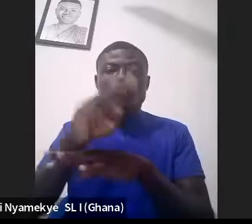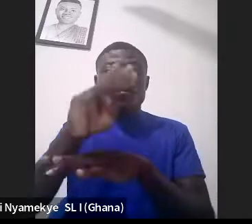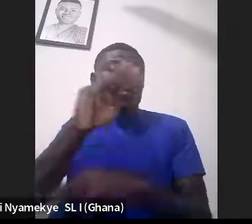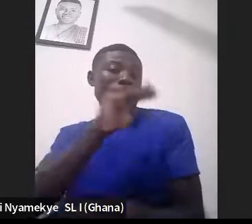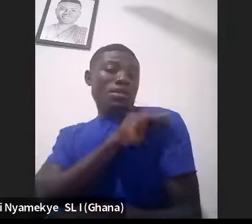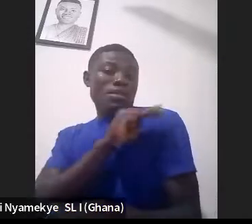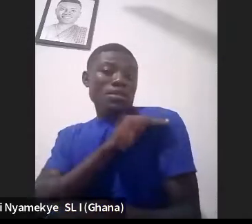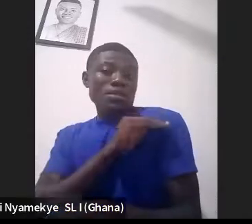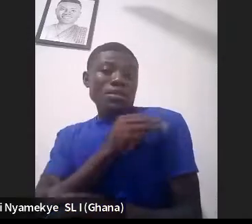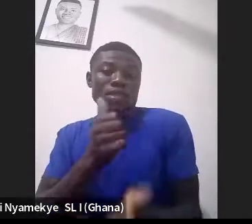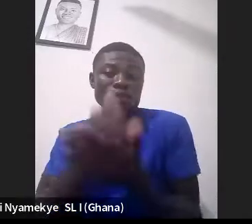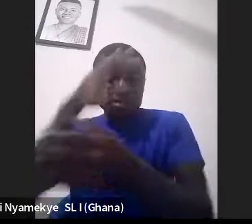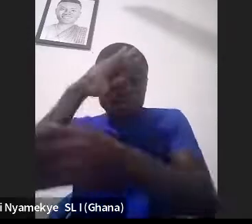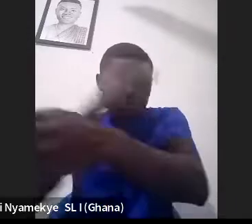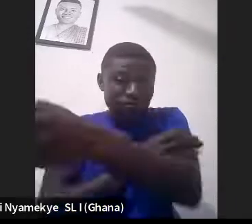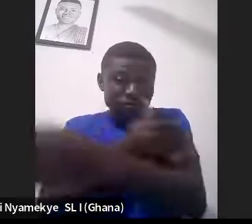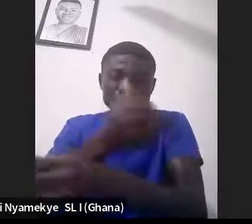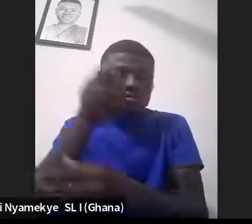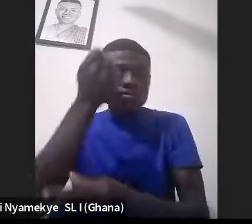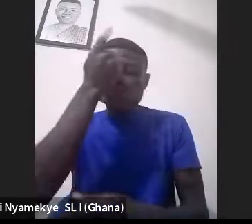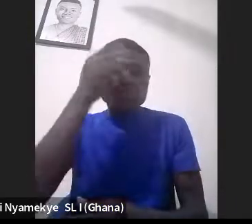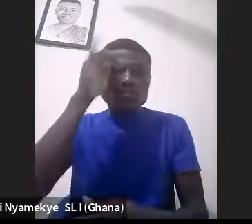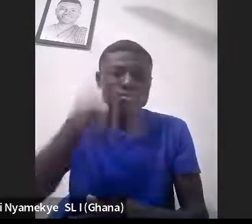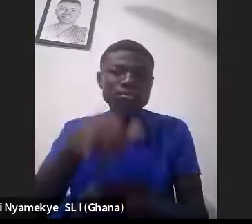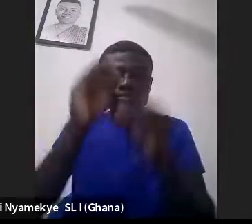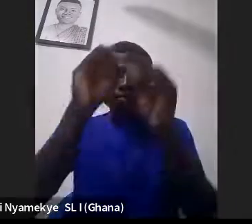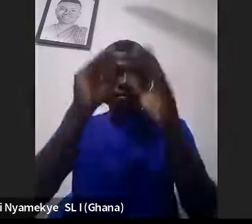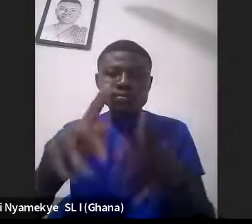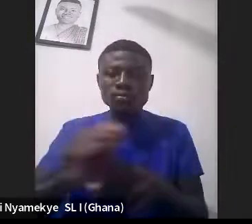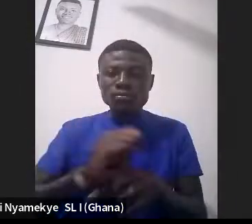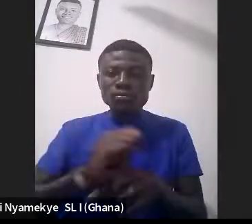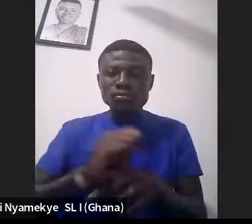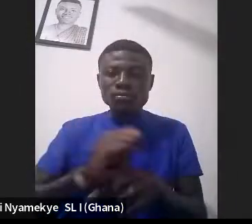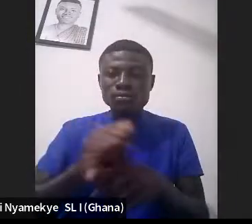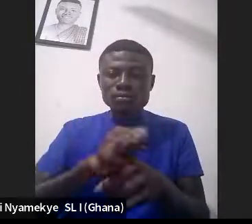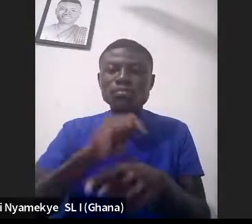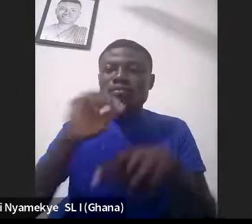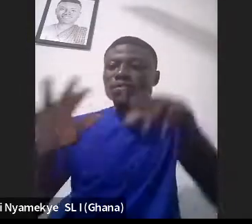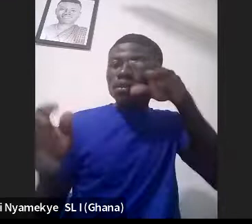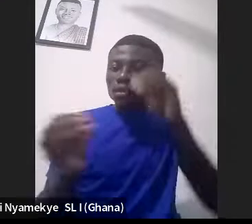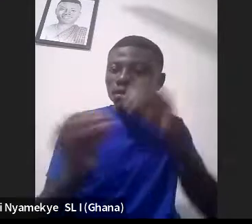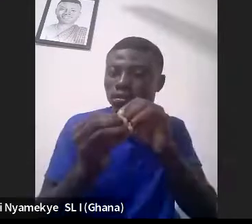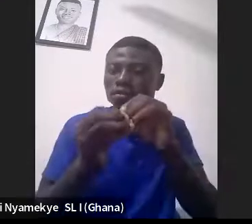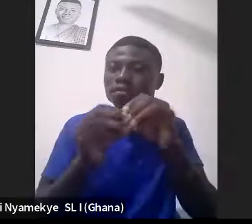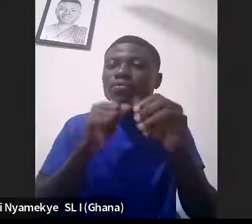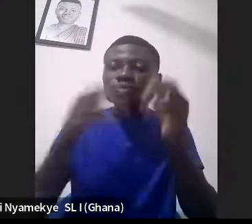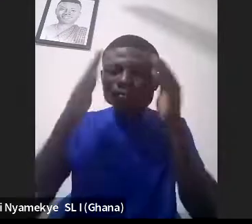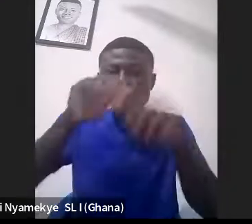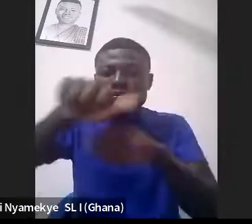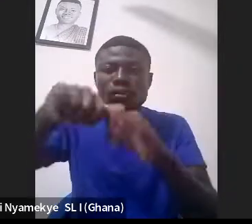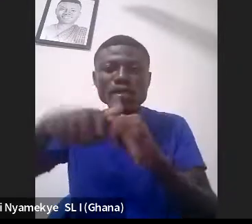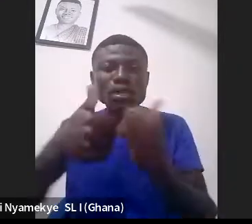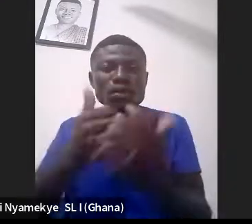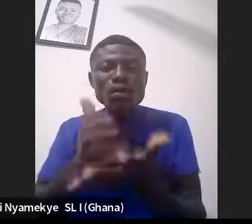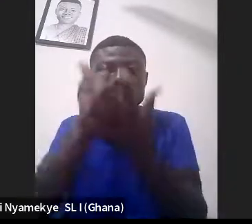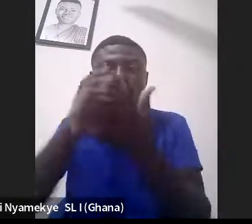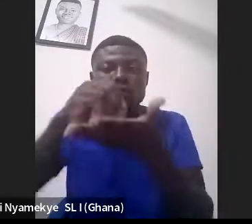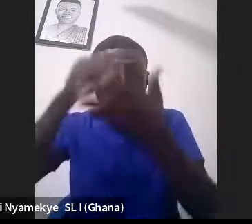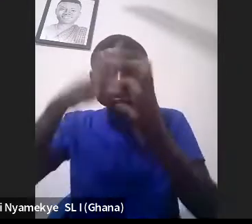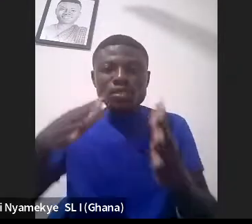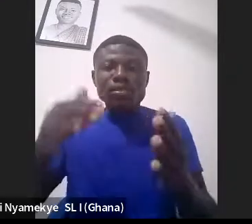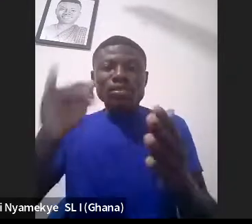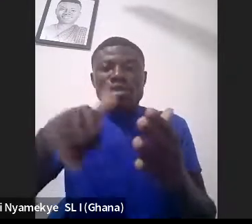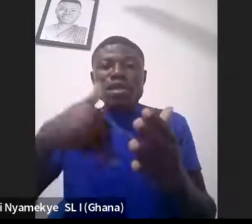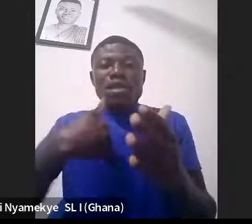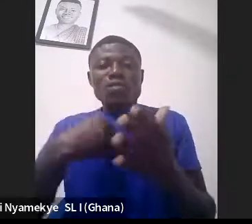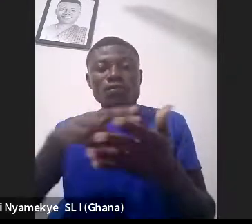son, she realized that teacher training did not adequately address how to help students who struggle with reading